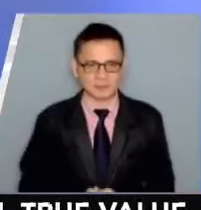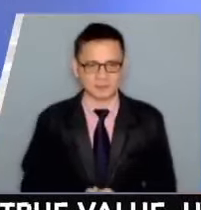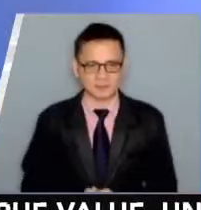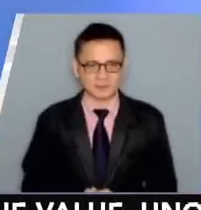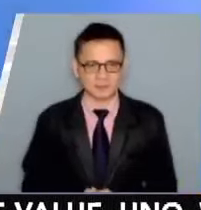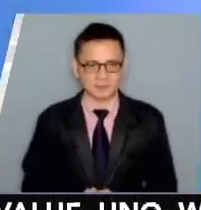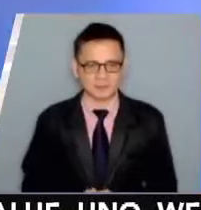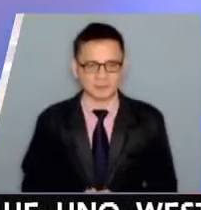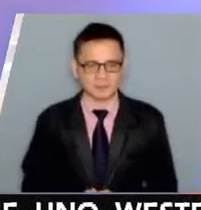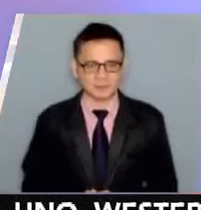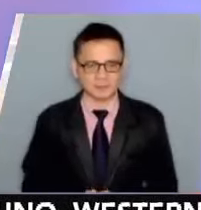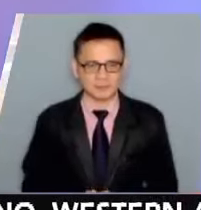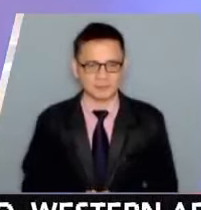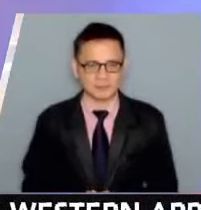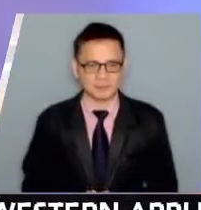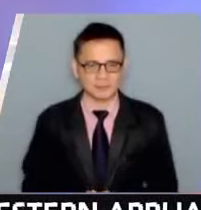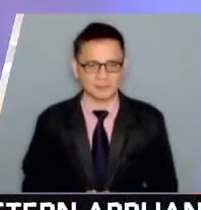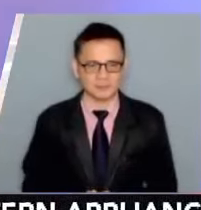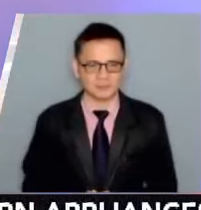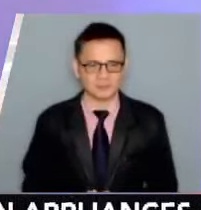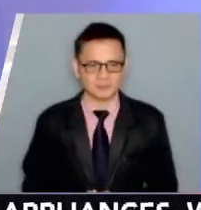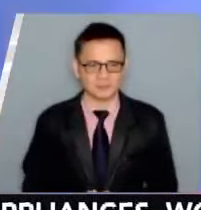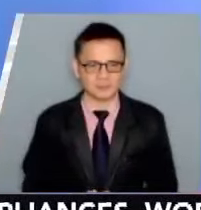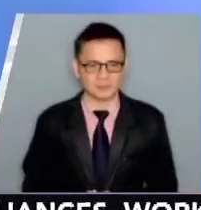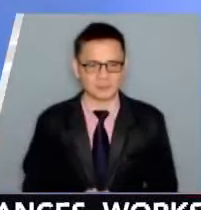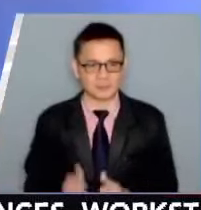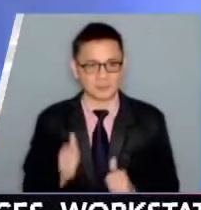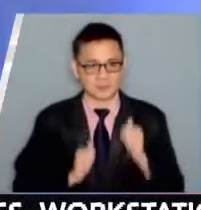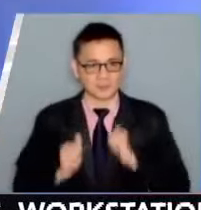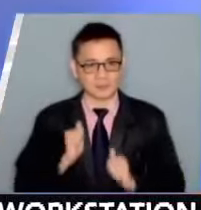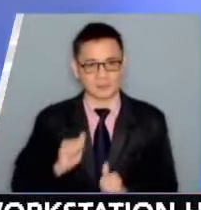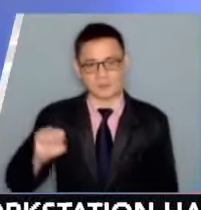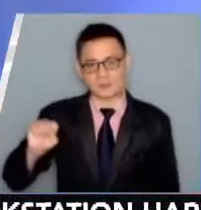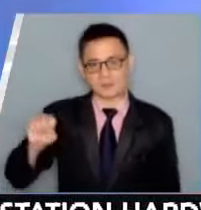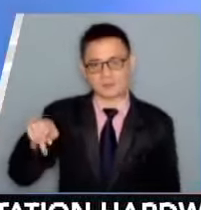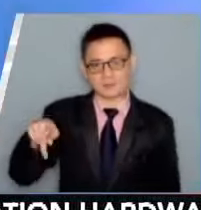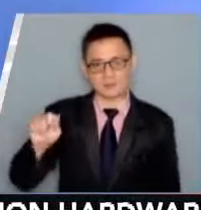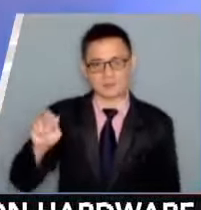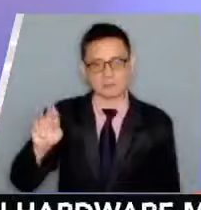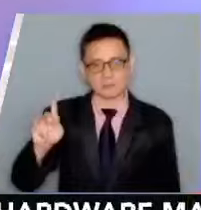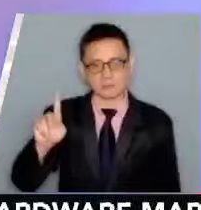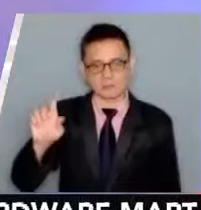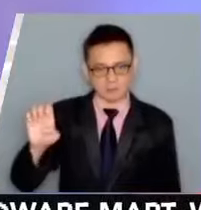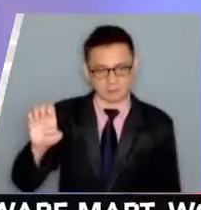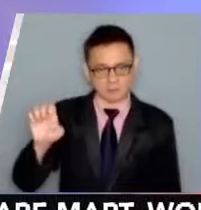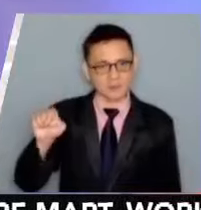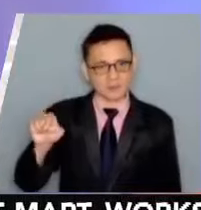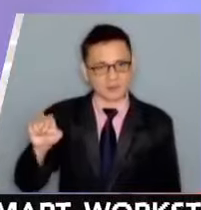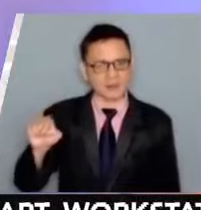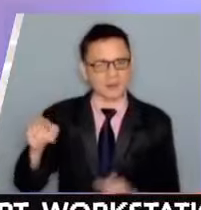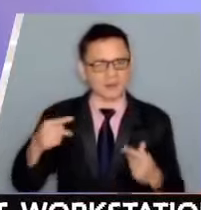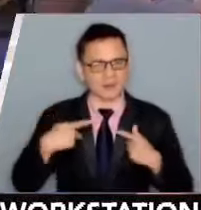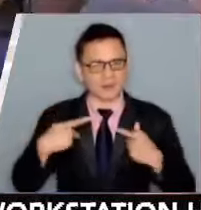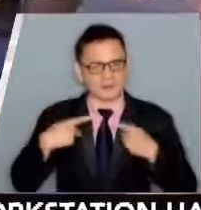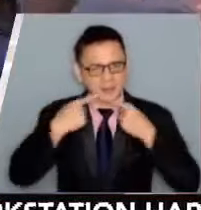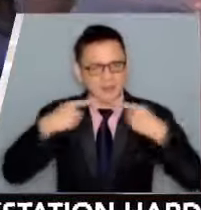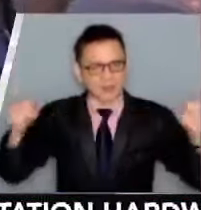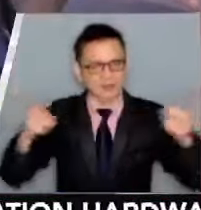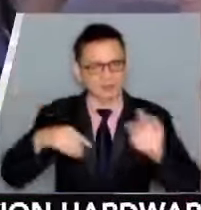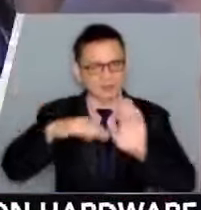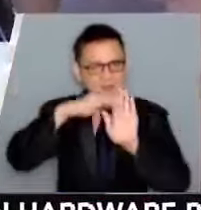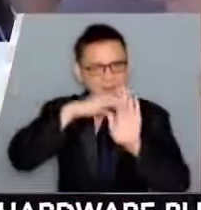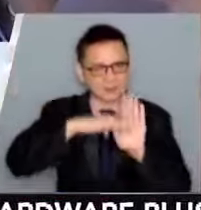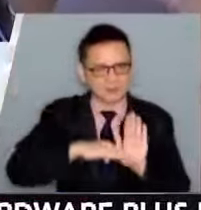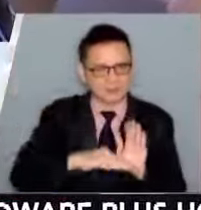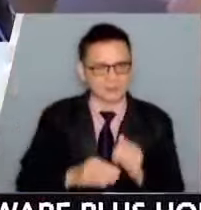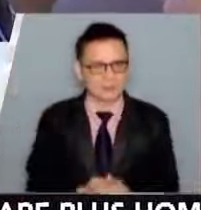Samantala, ni-launch ng GMA or ng Sparkle GMA Artist Center ang digital talent arm nito na Status by Sparkle. Tampok dito ang iba't ibang